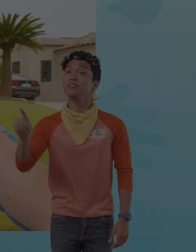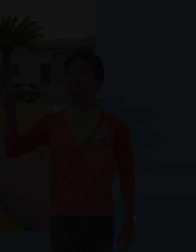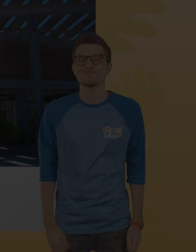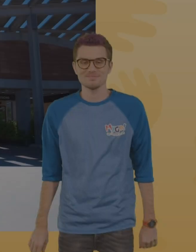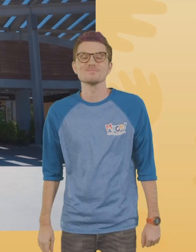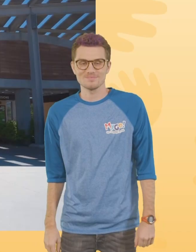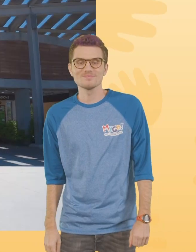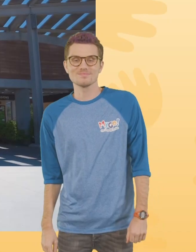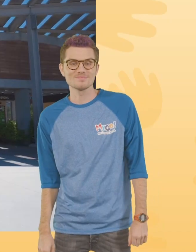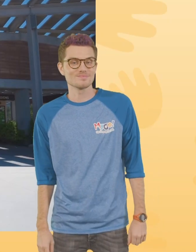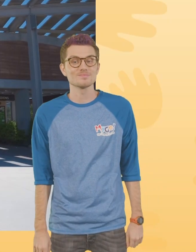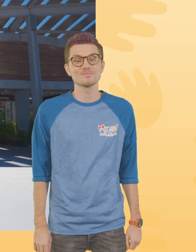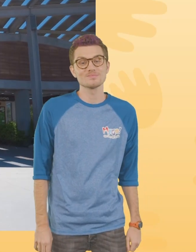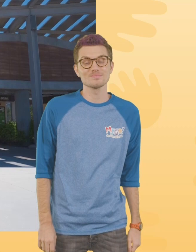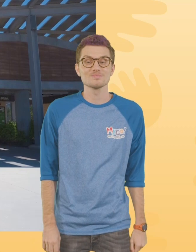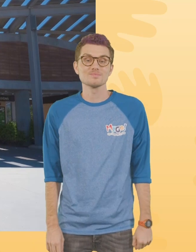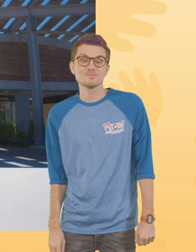lemonade?